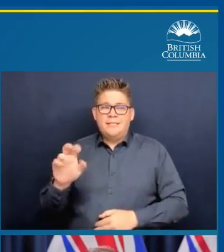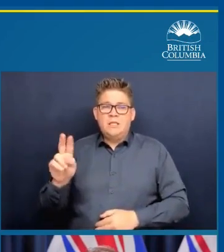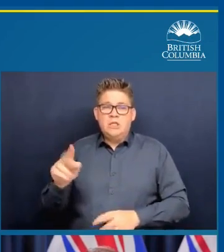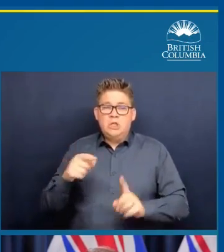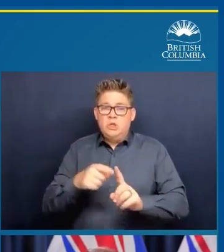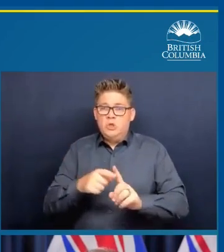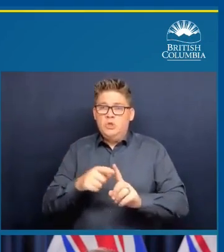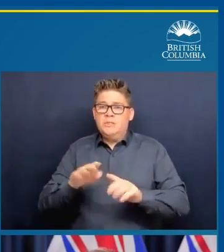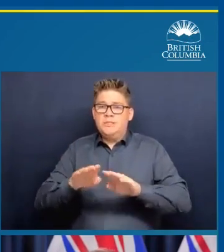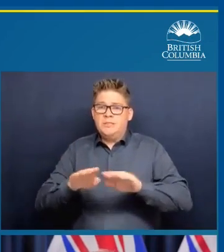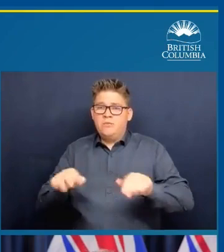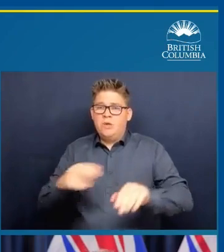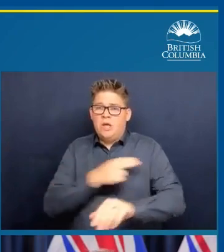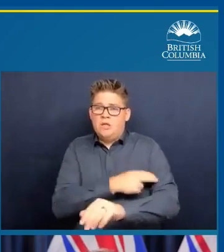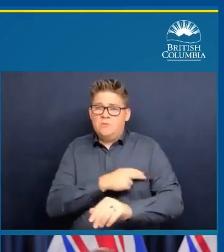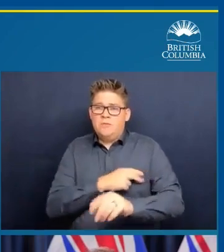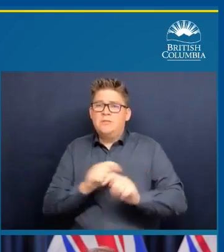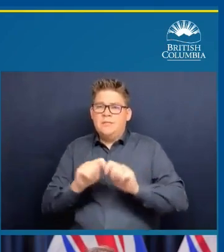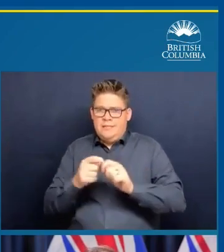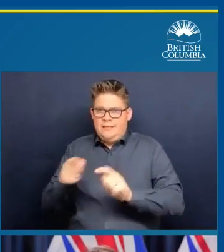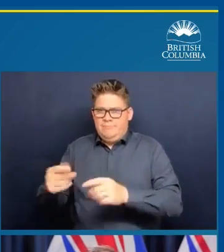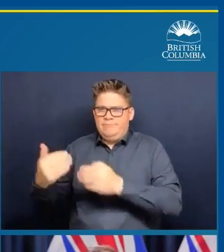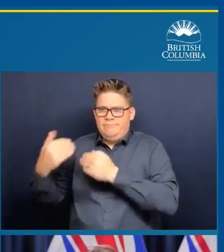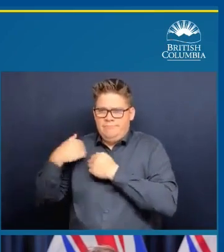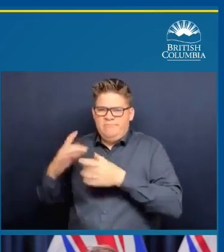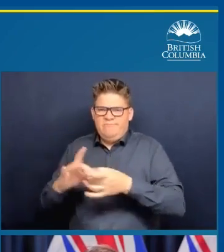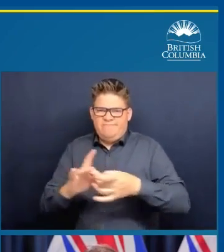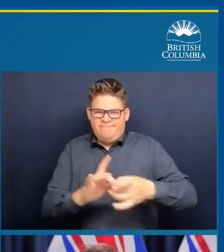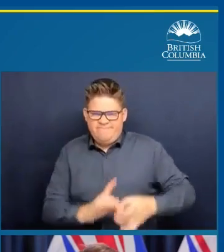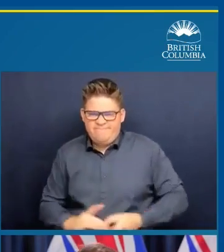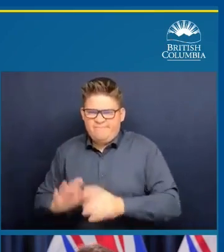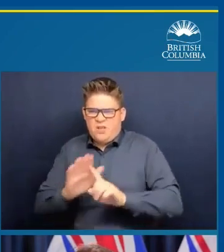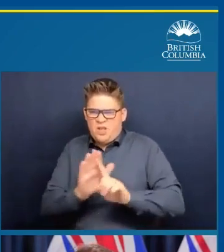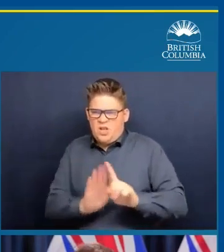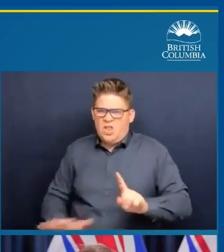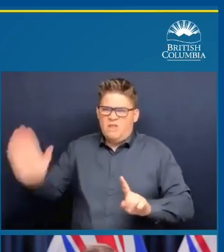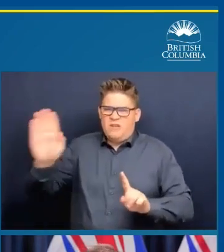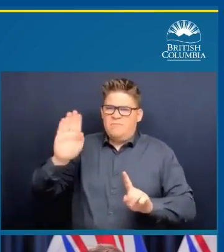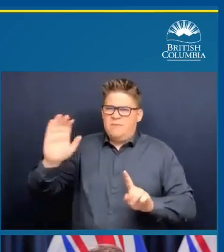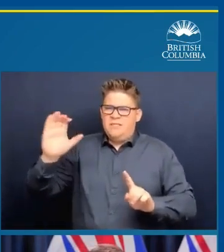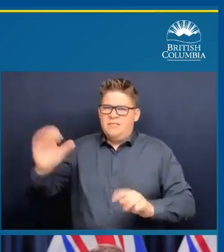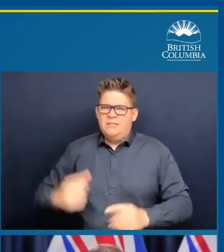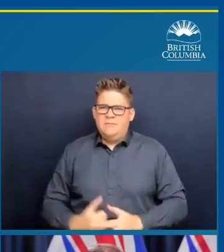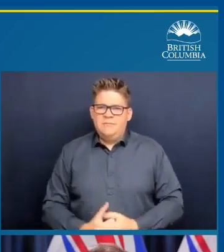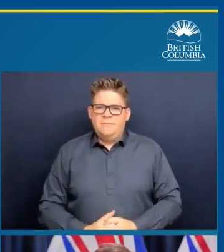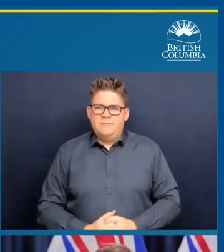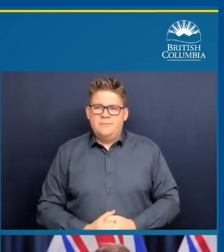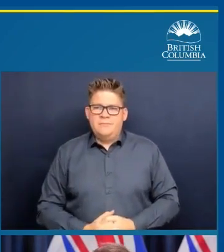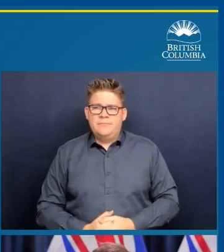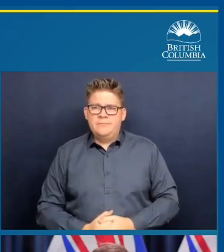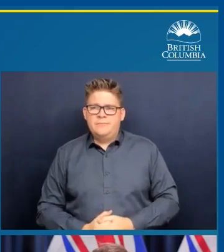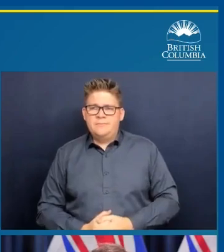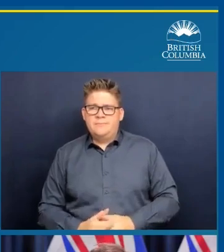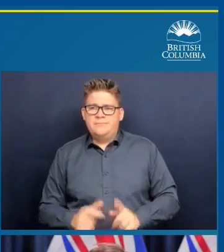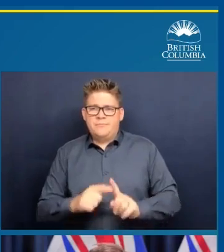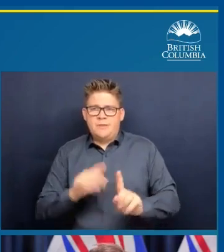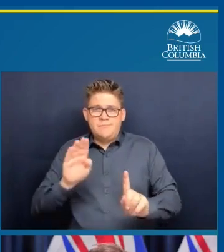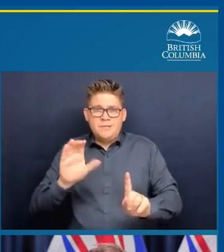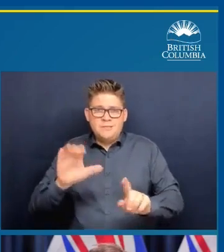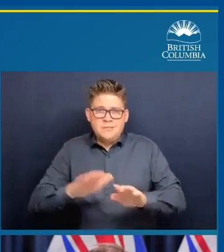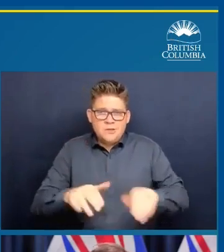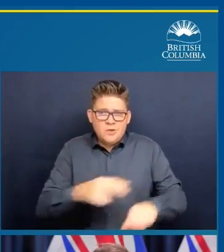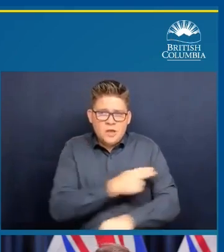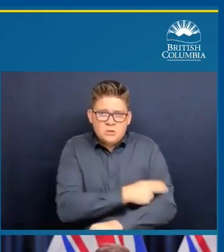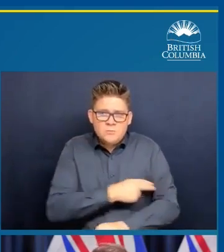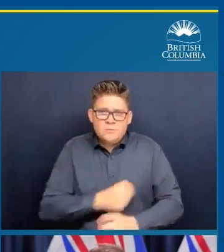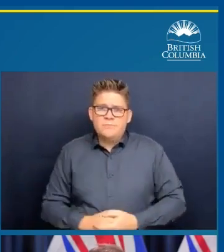our pediatric resources. We have pediatric ICUs, of course, located at BC Children's, Victoria General, and the University of